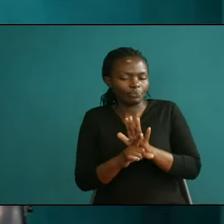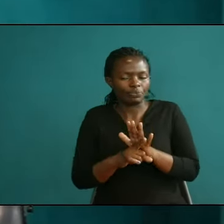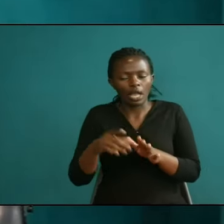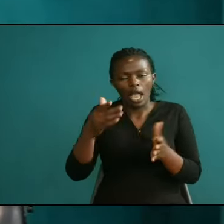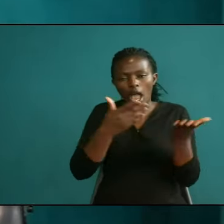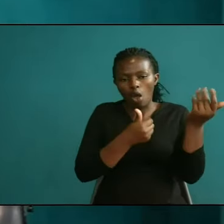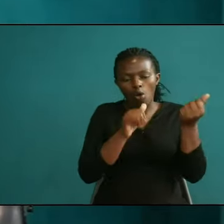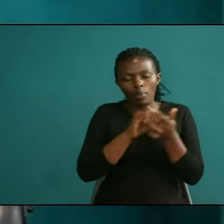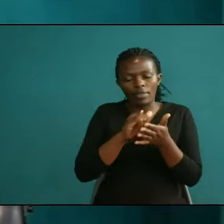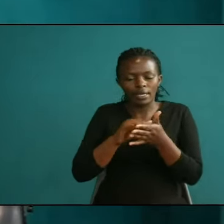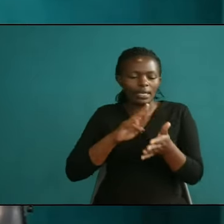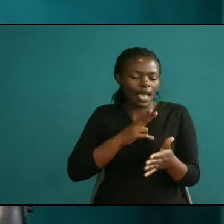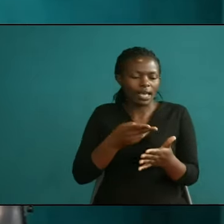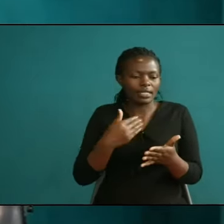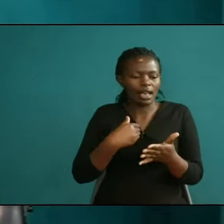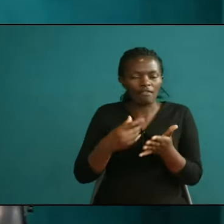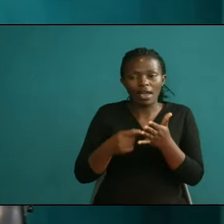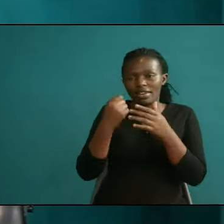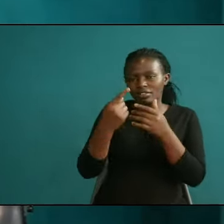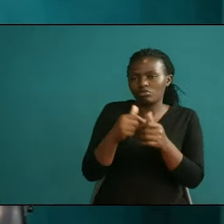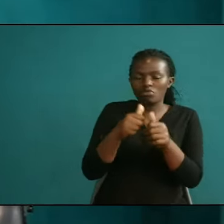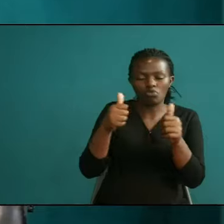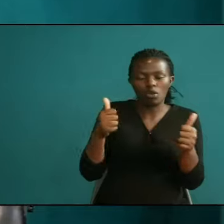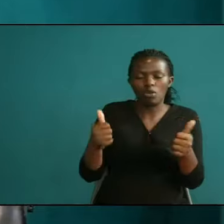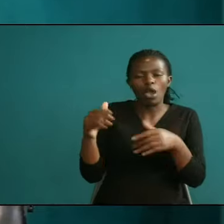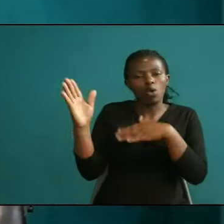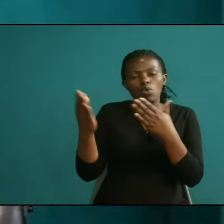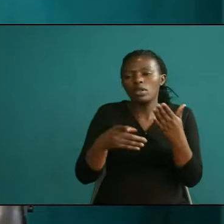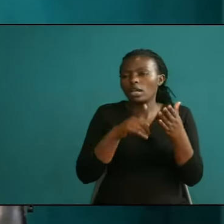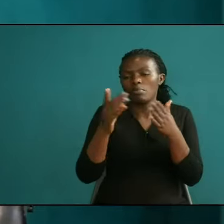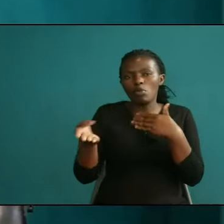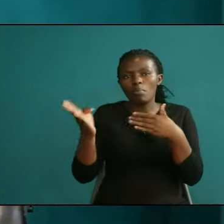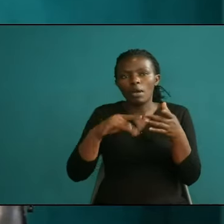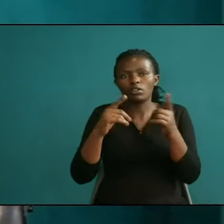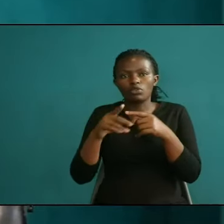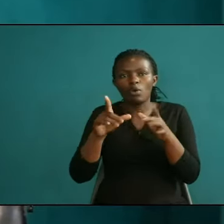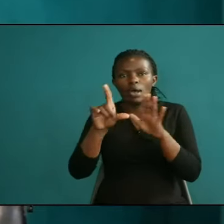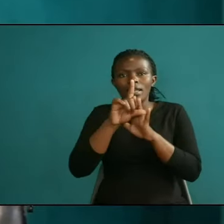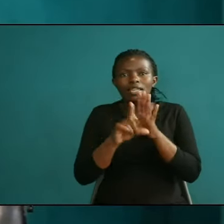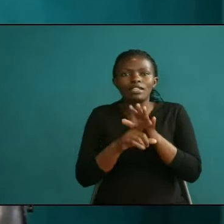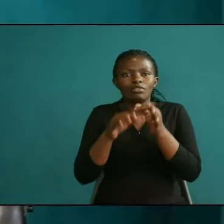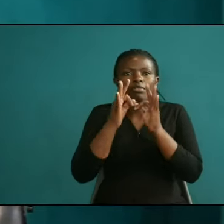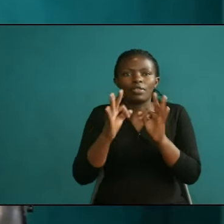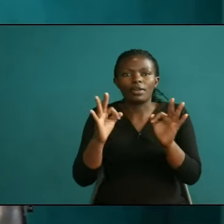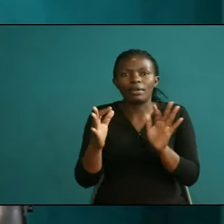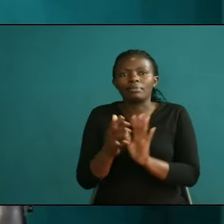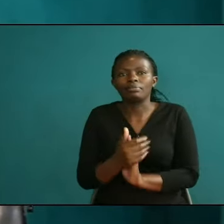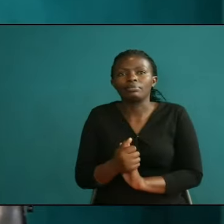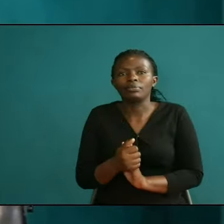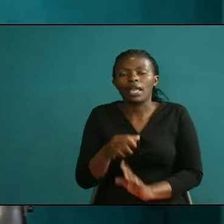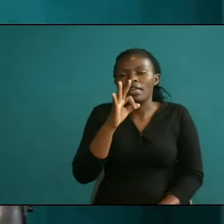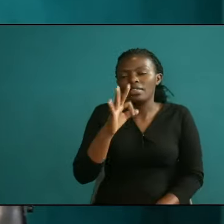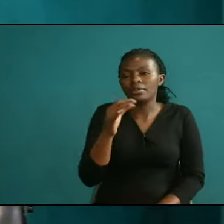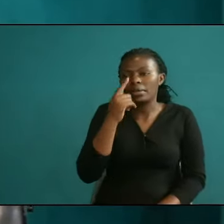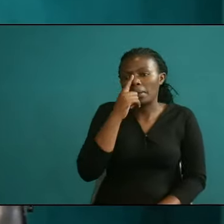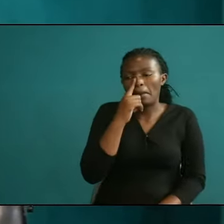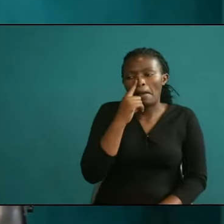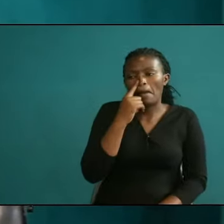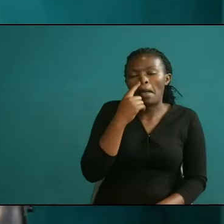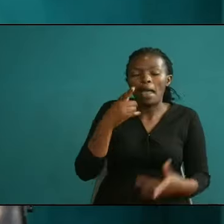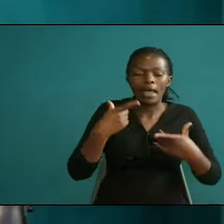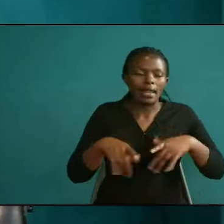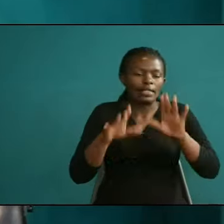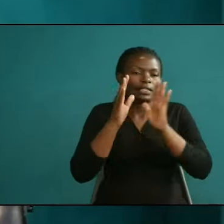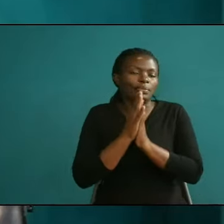And welcome back to our lesson 3 of this October, even as the topic of deliverance is unfolded. Let's